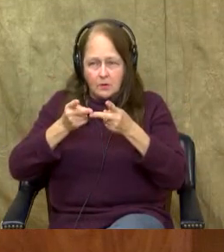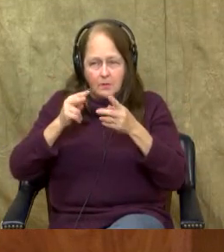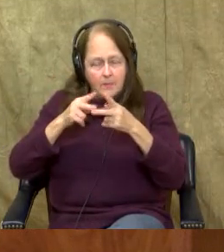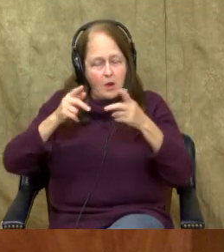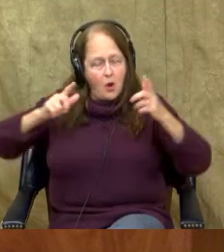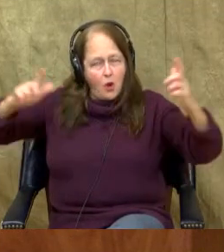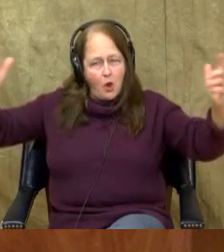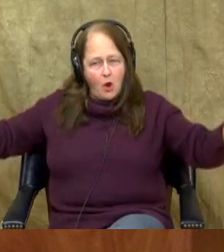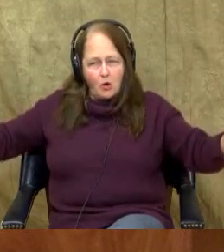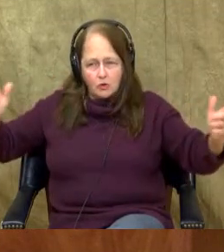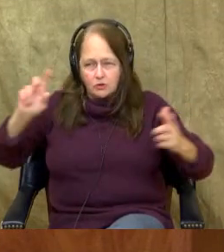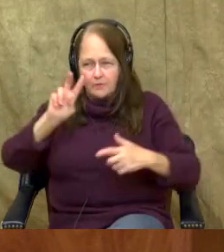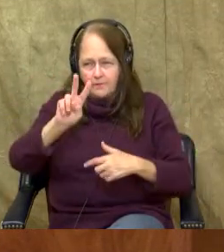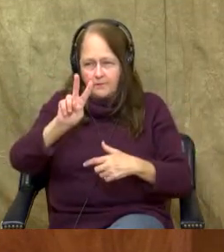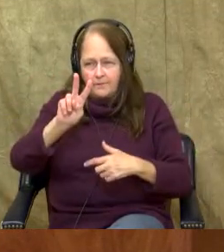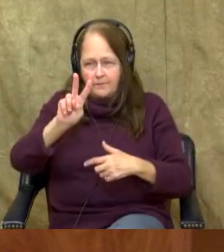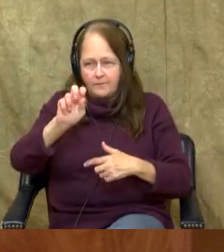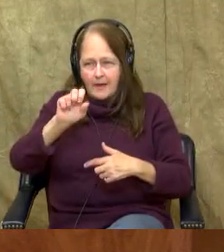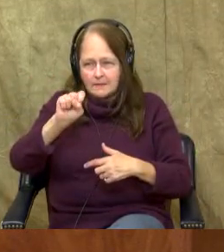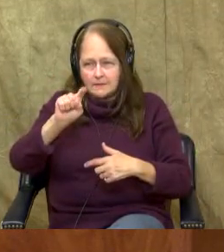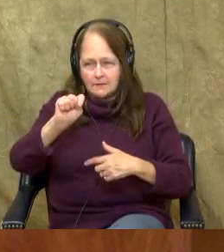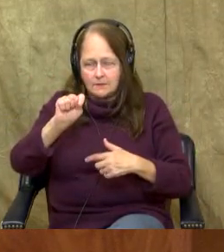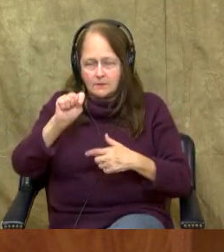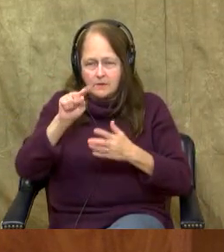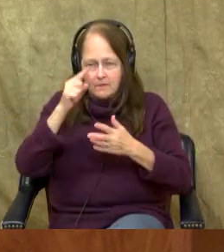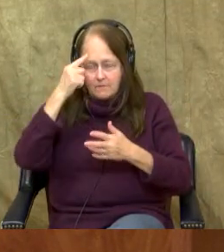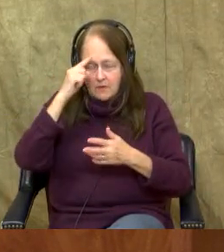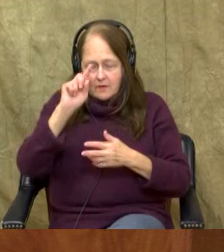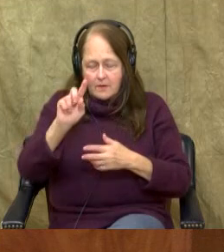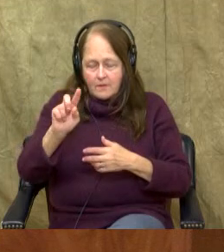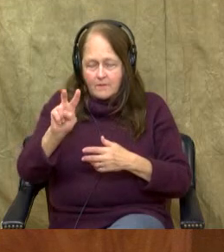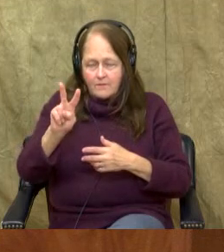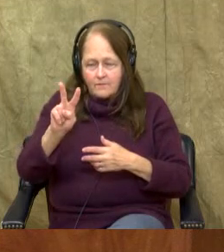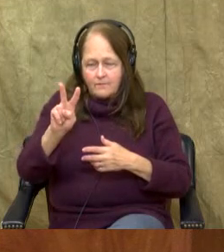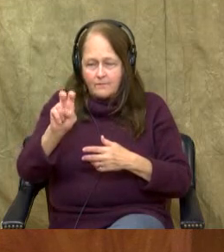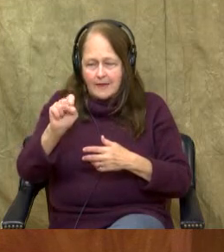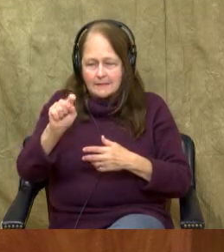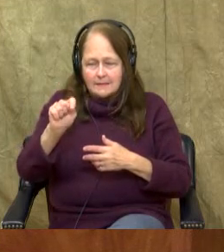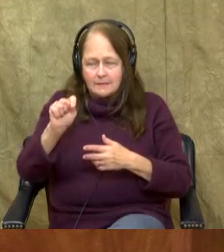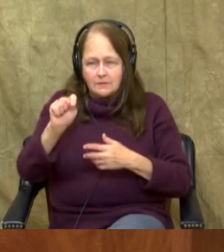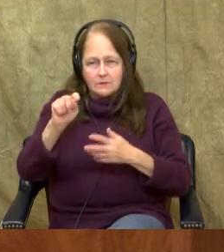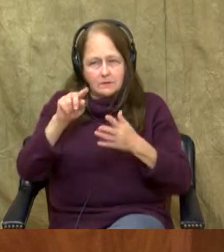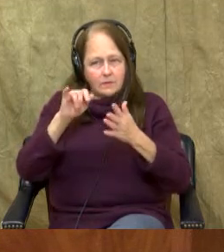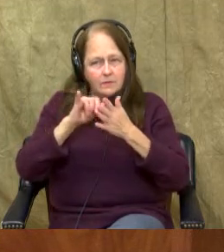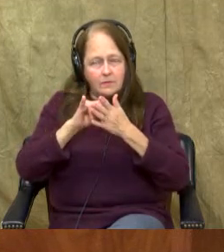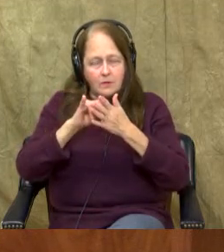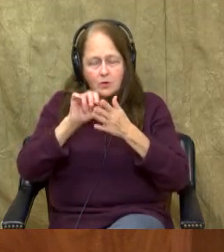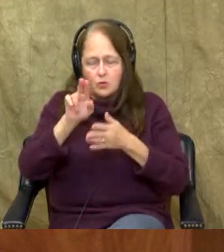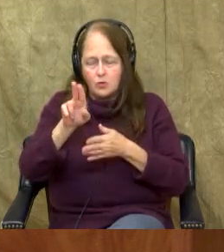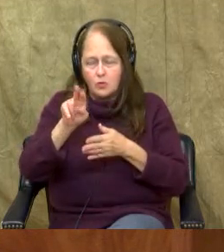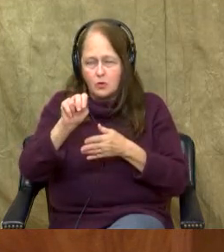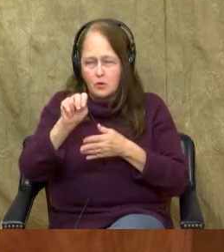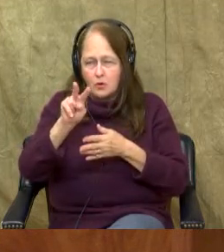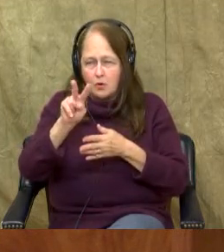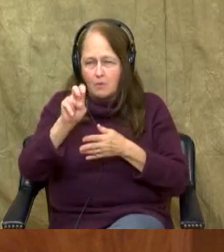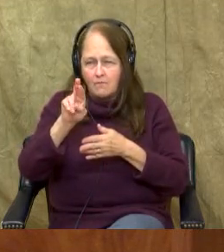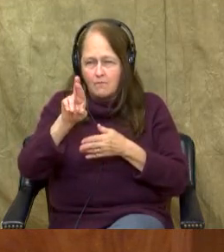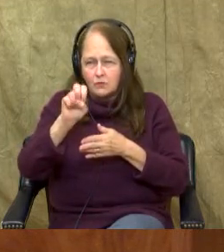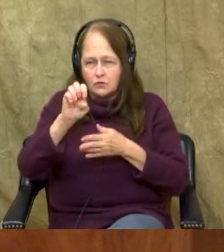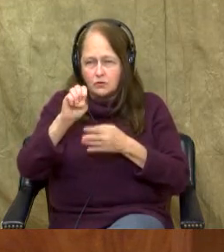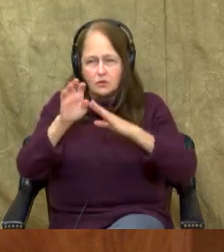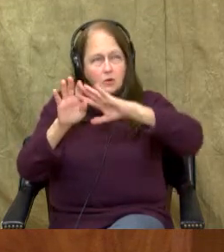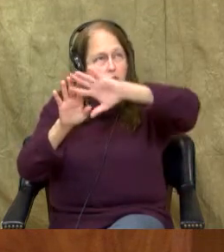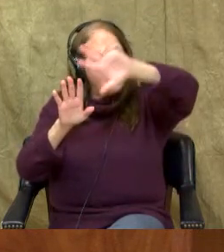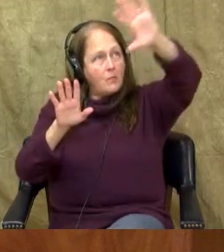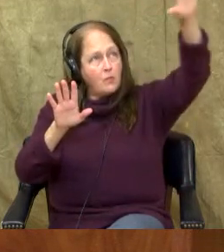large. So we're understanding that for it to be vaster still, the universe is just huge. It